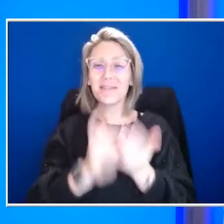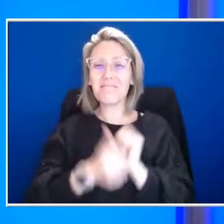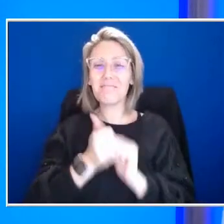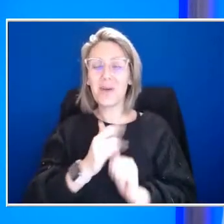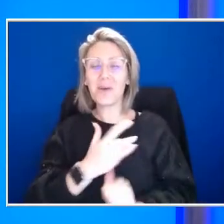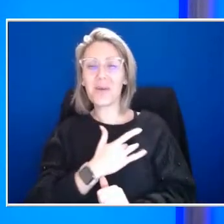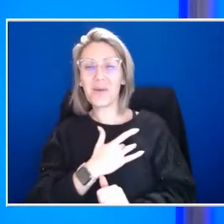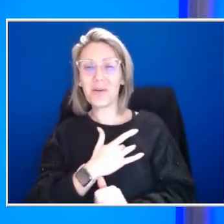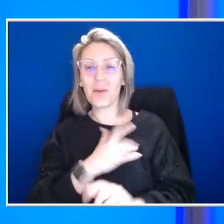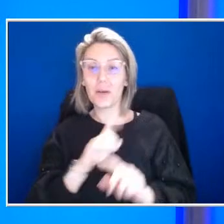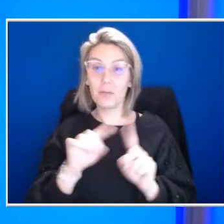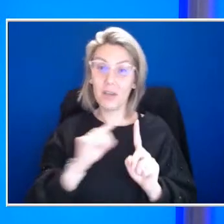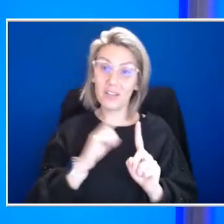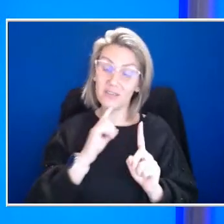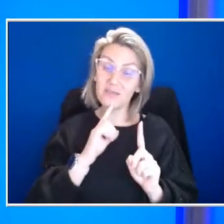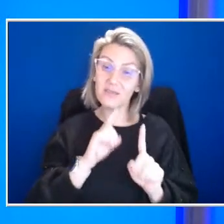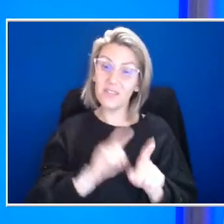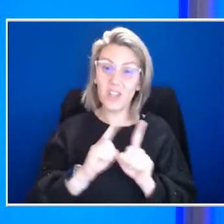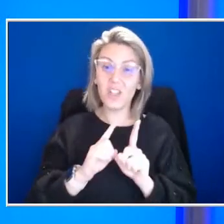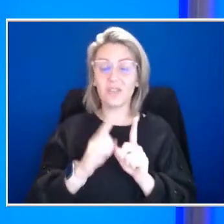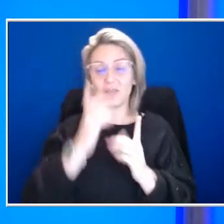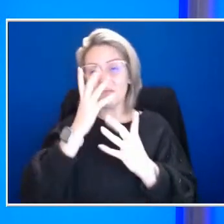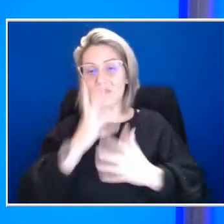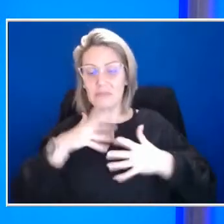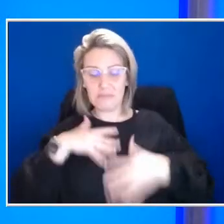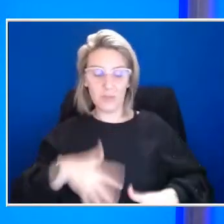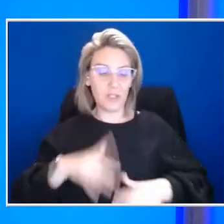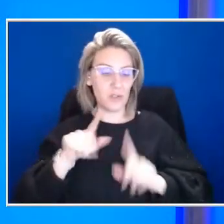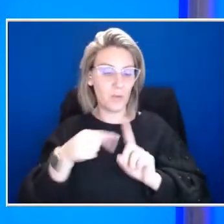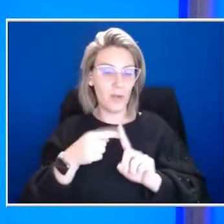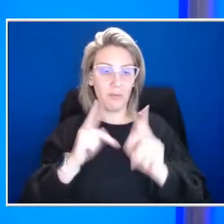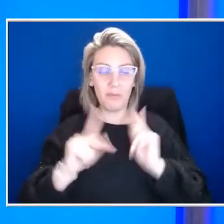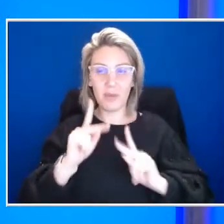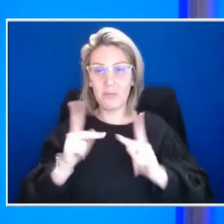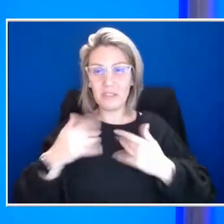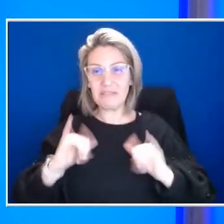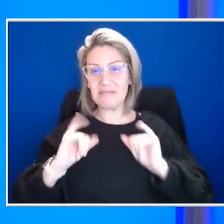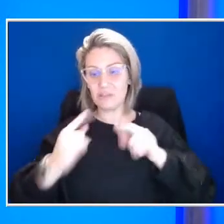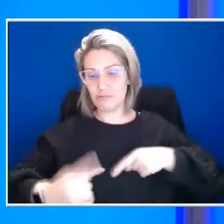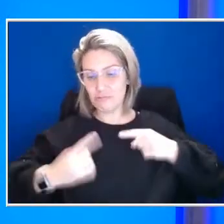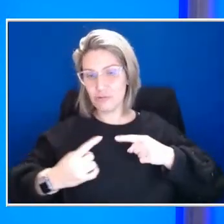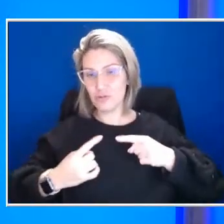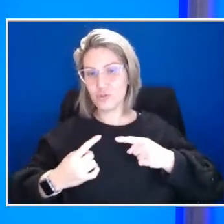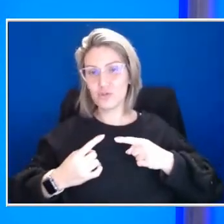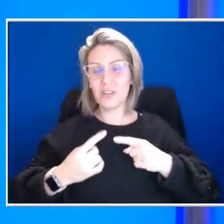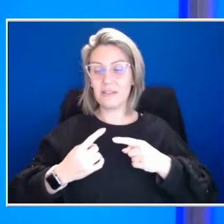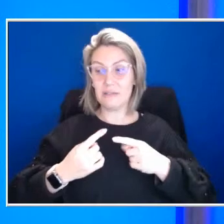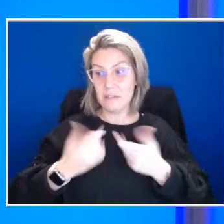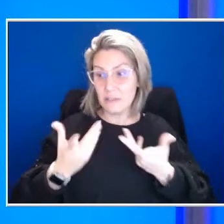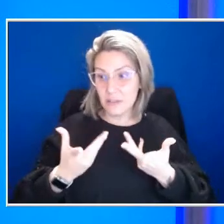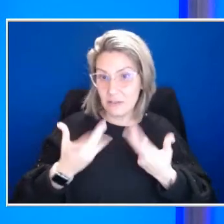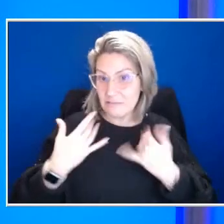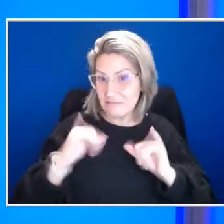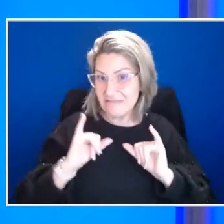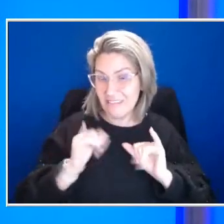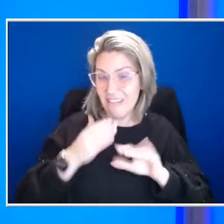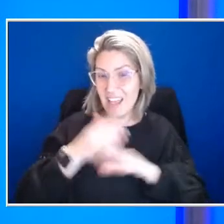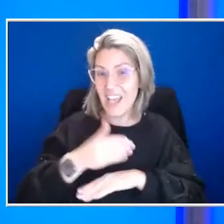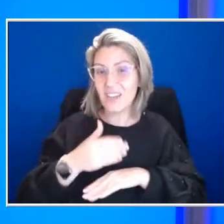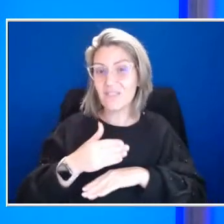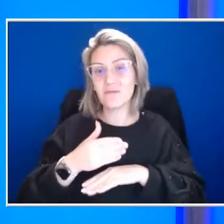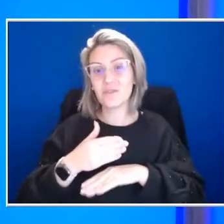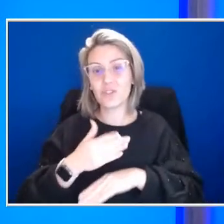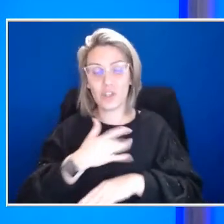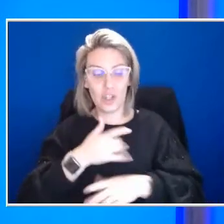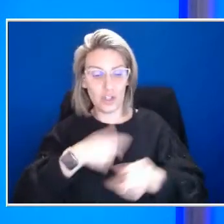when you see patients don't do well, or they're still struggling, because some patients do struggle even after heart transplant. Sure. Very small number, but they